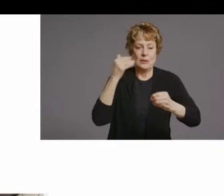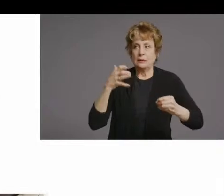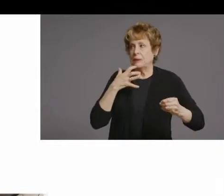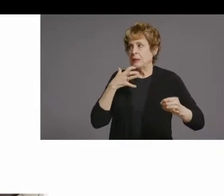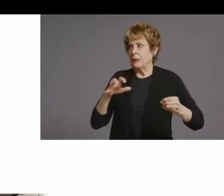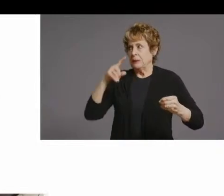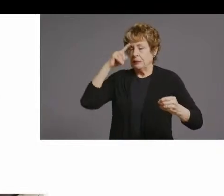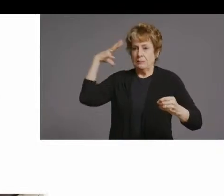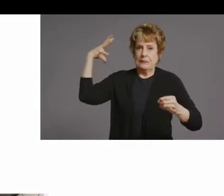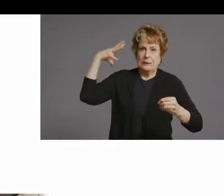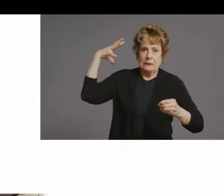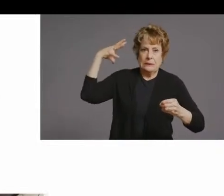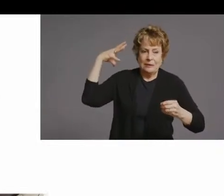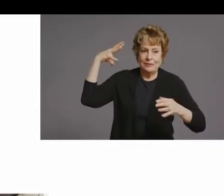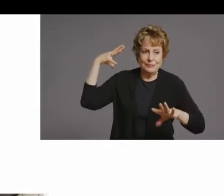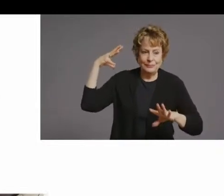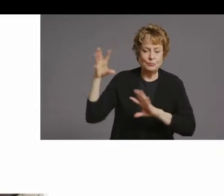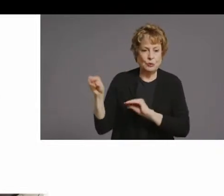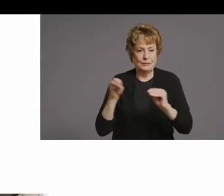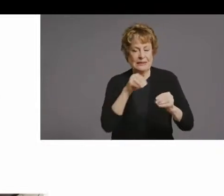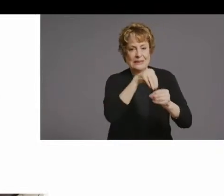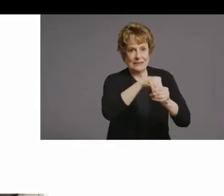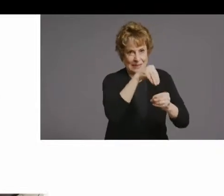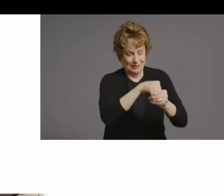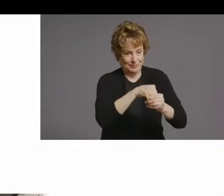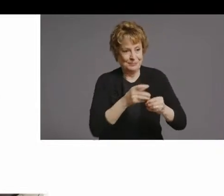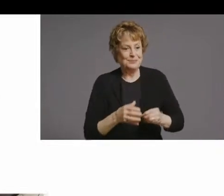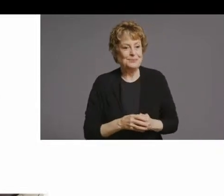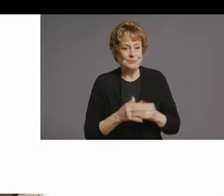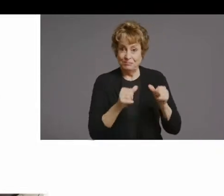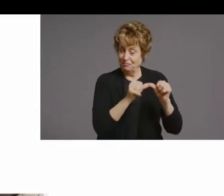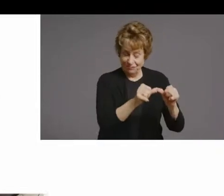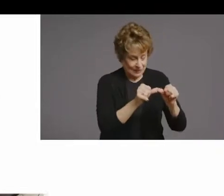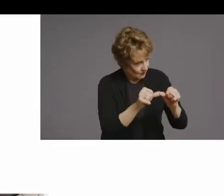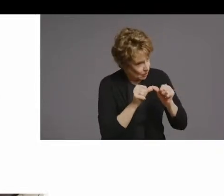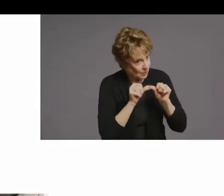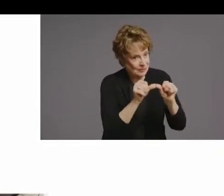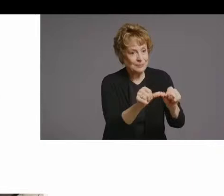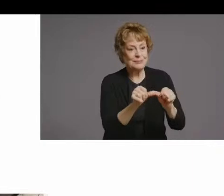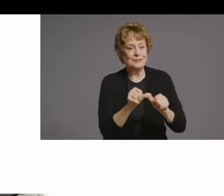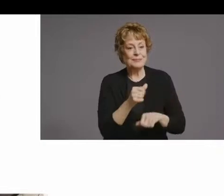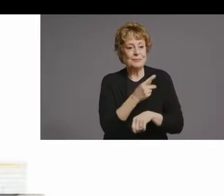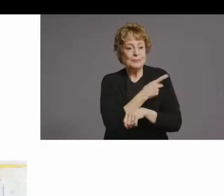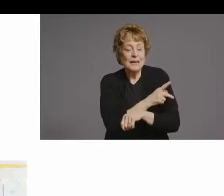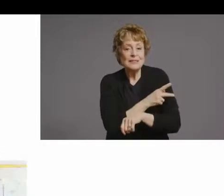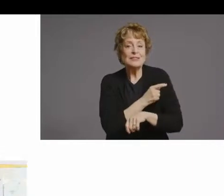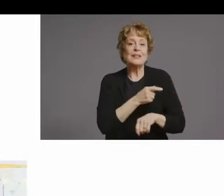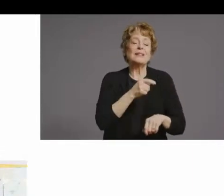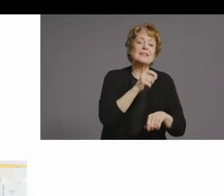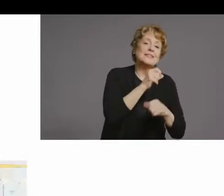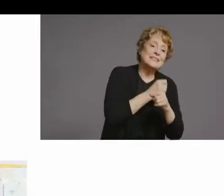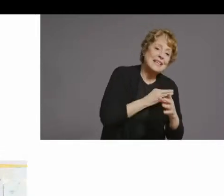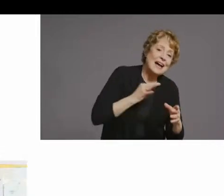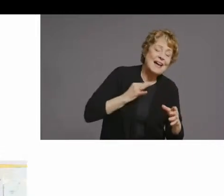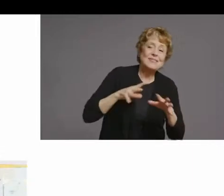provide vaccines from the state perspective, but keep our patients and staff safe.